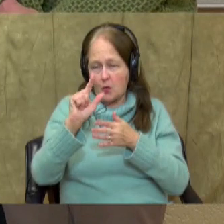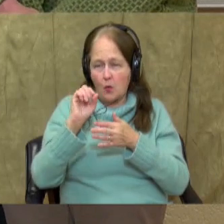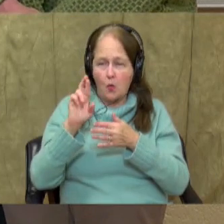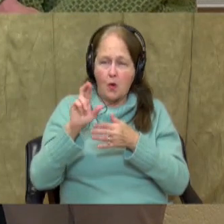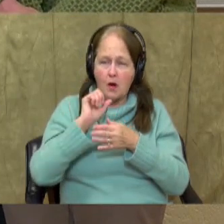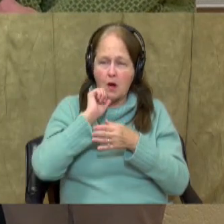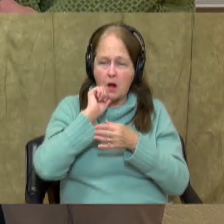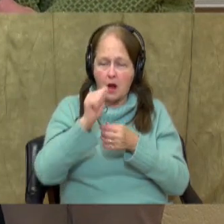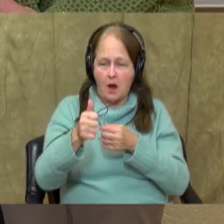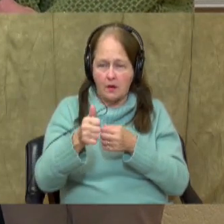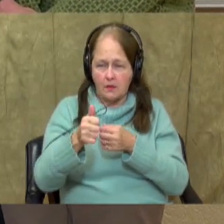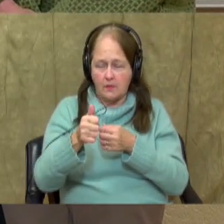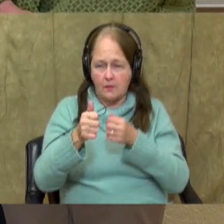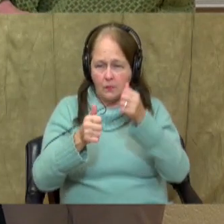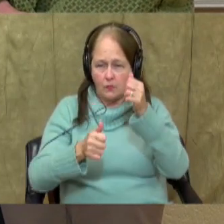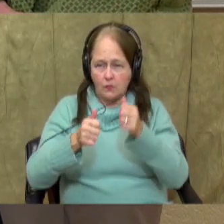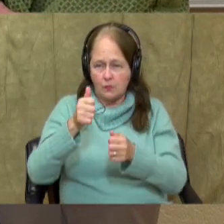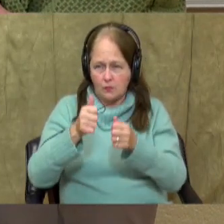not?